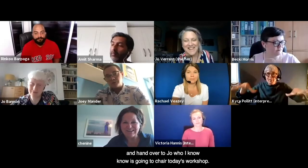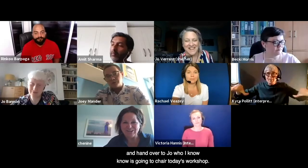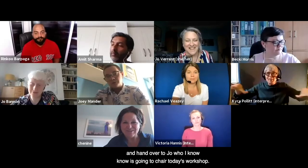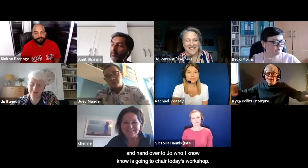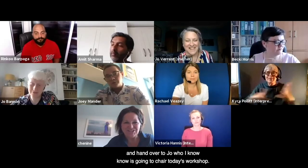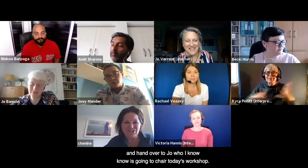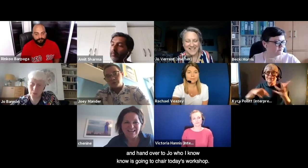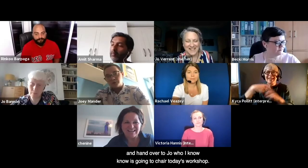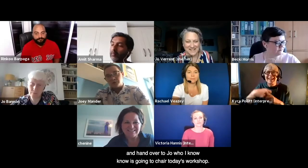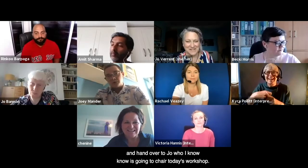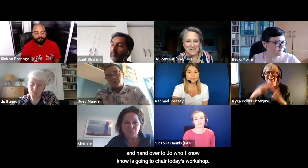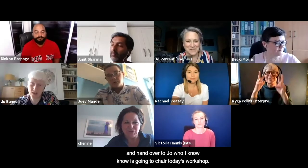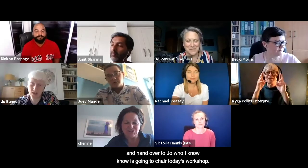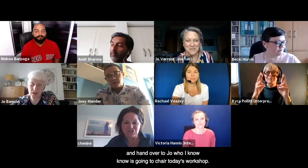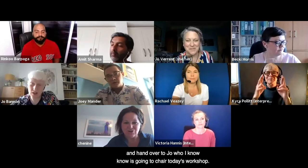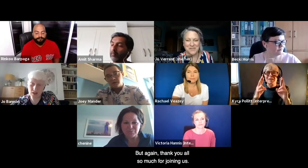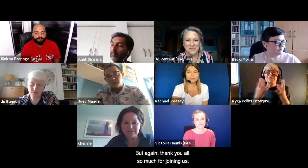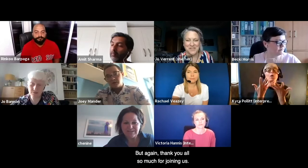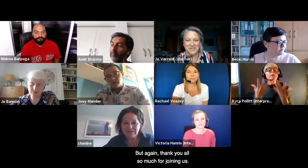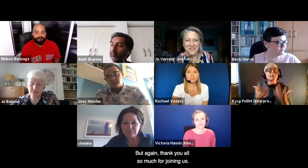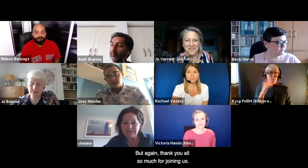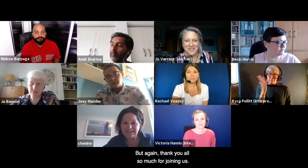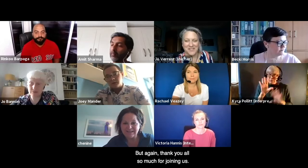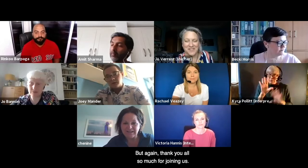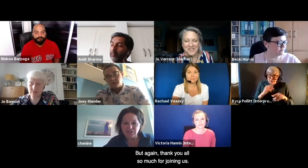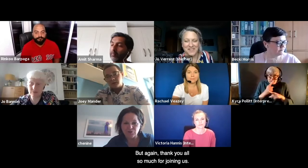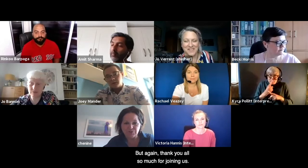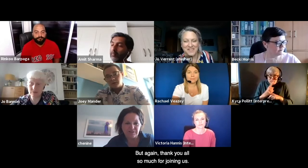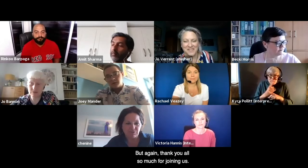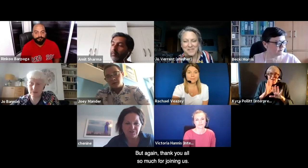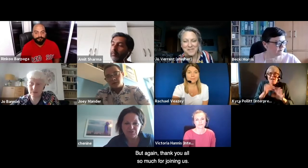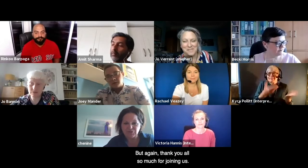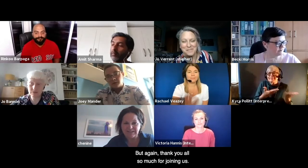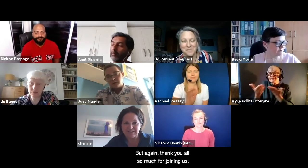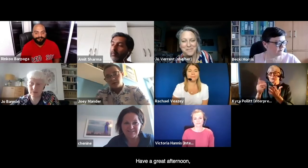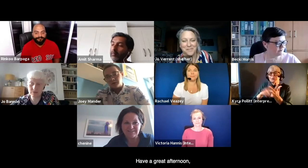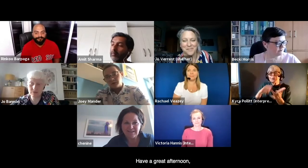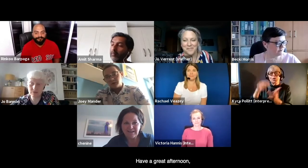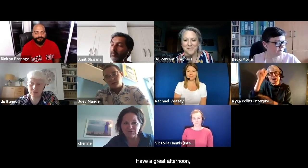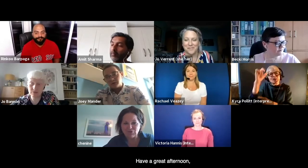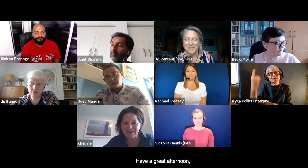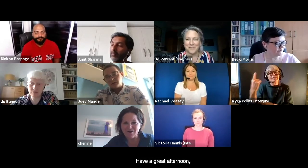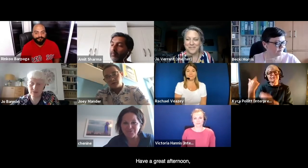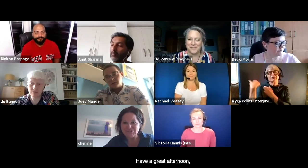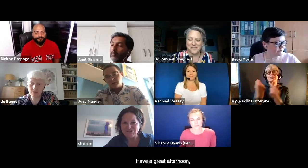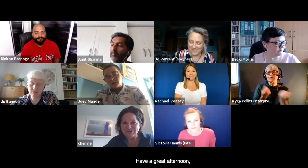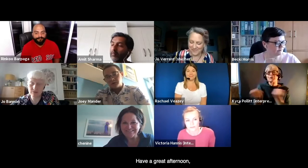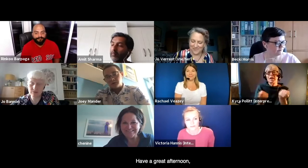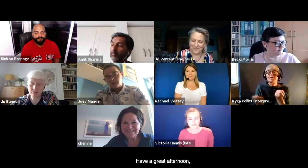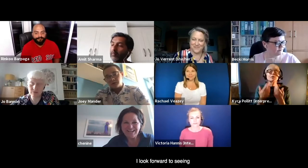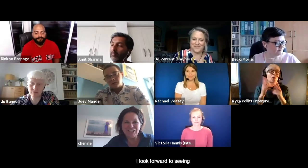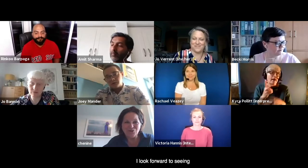who I know is going to chair today's workshop. But again, thank you all so much for joining us. Have a great